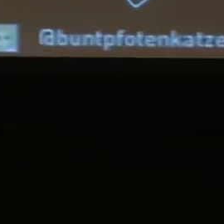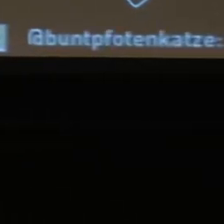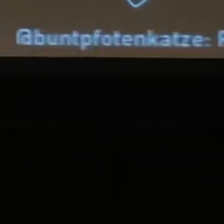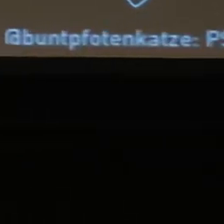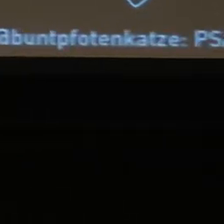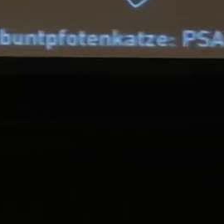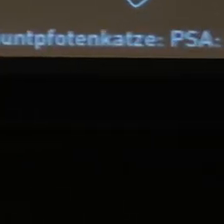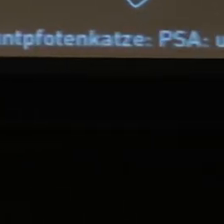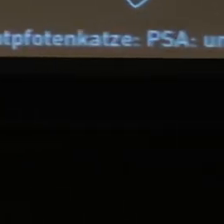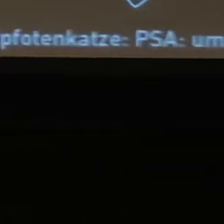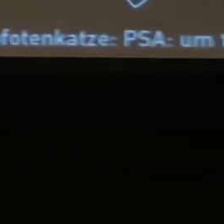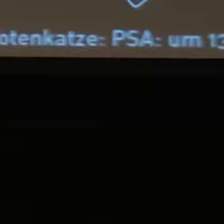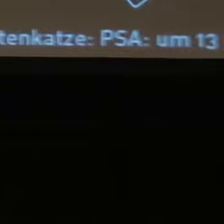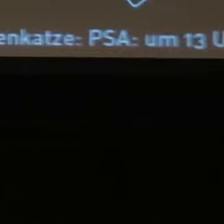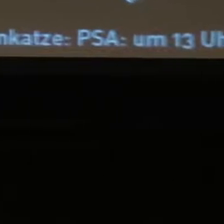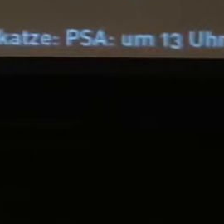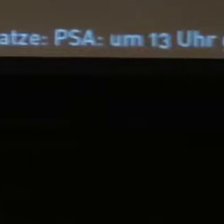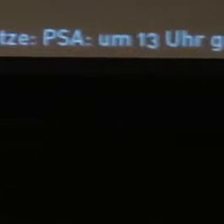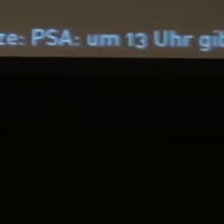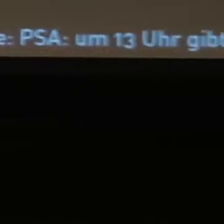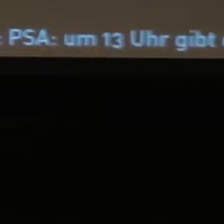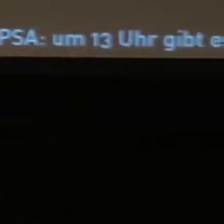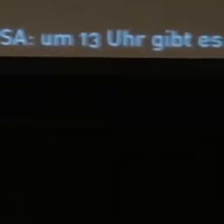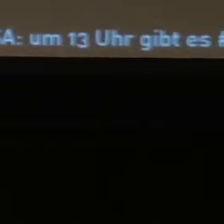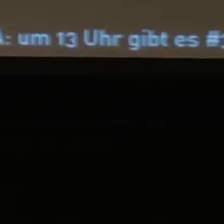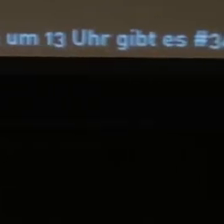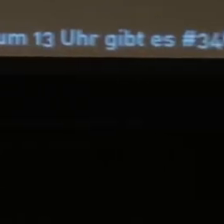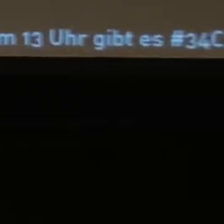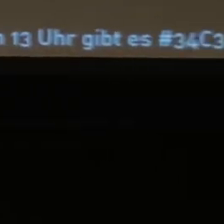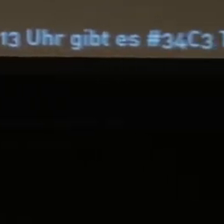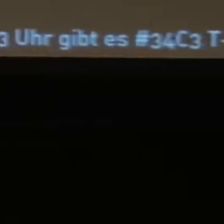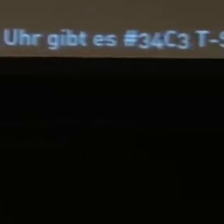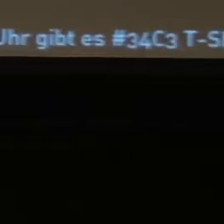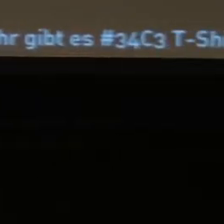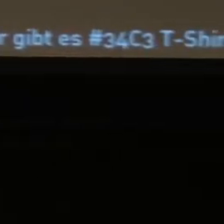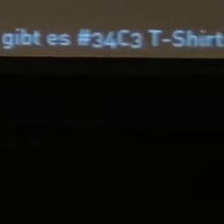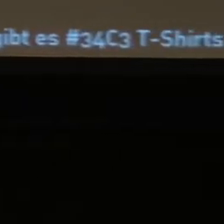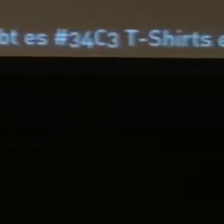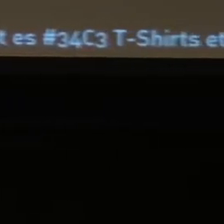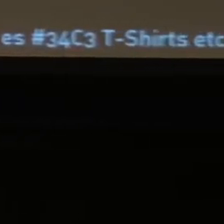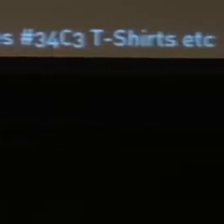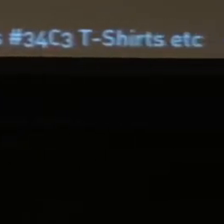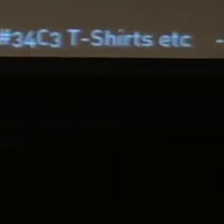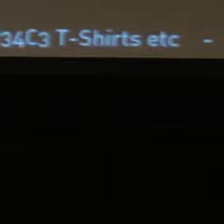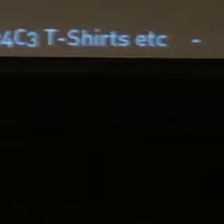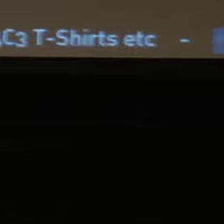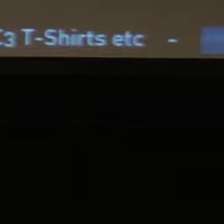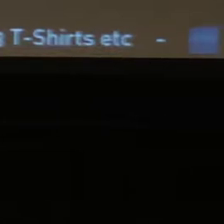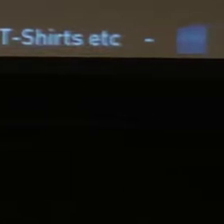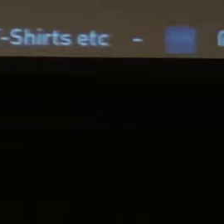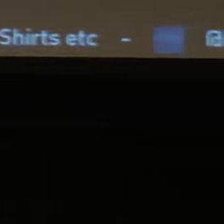Es ist ein Einführungsvortrag. The talk will be by Karen Ulrich and Hendrik Heuer. Karen works